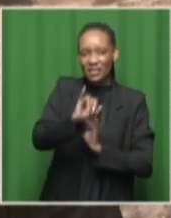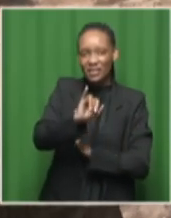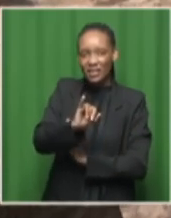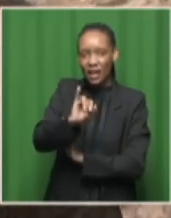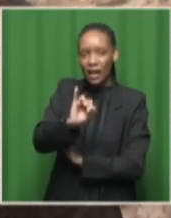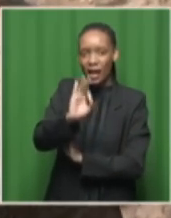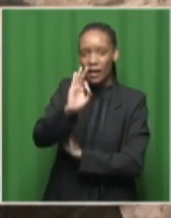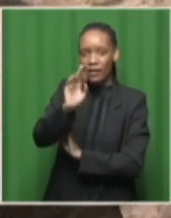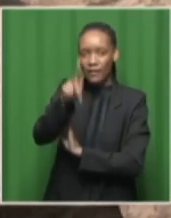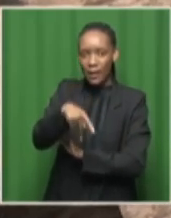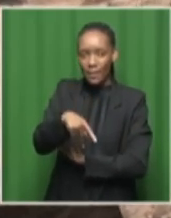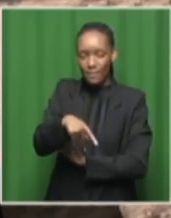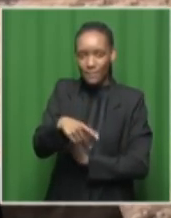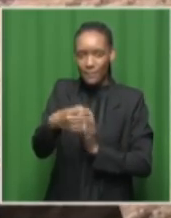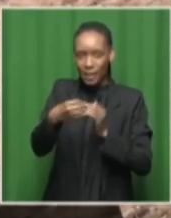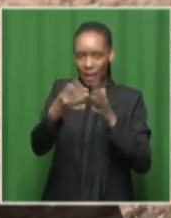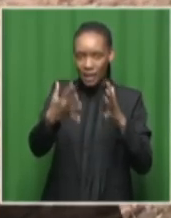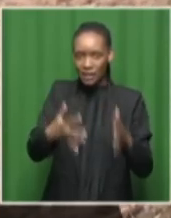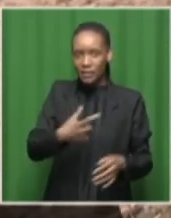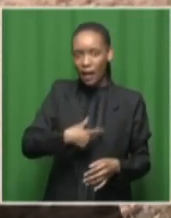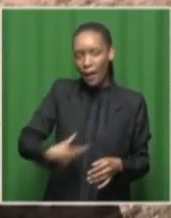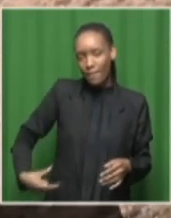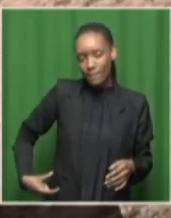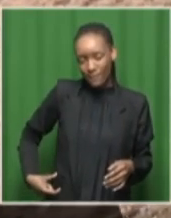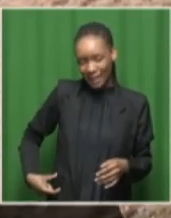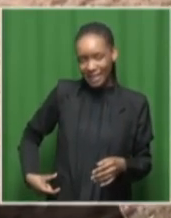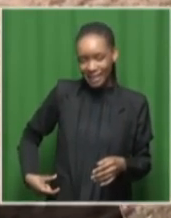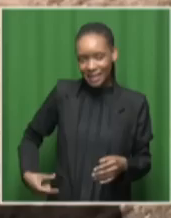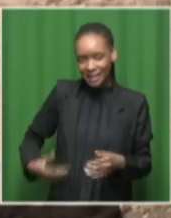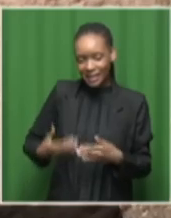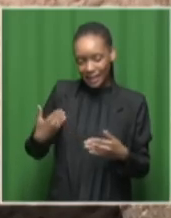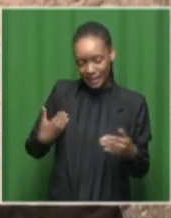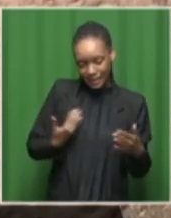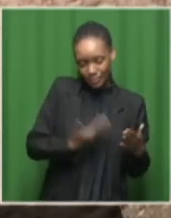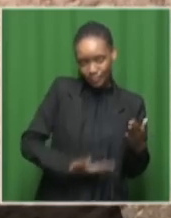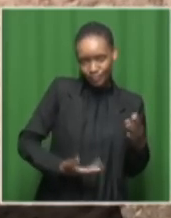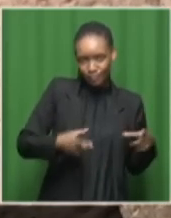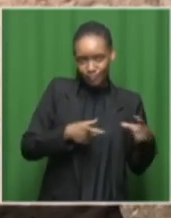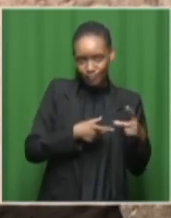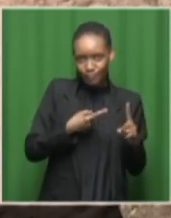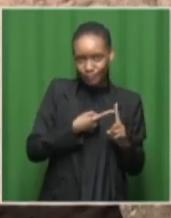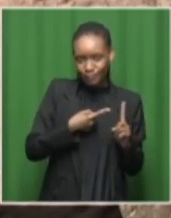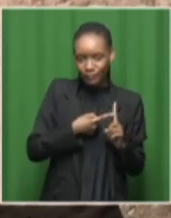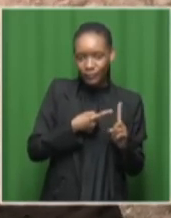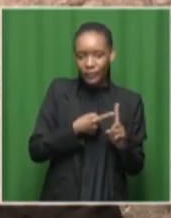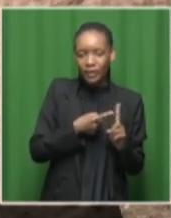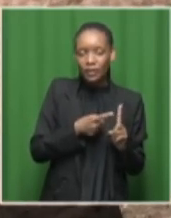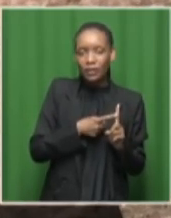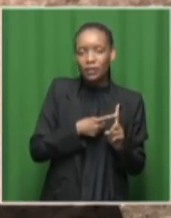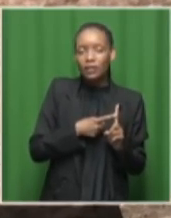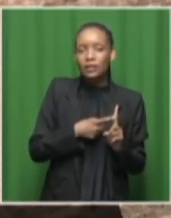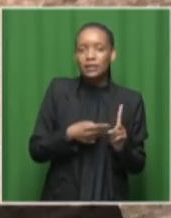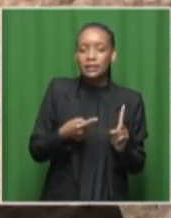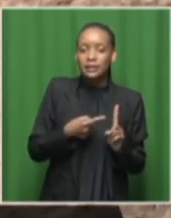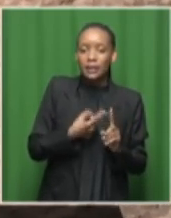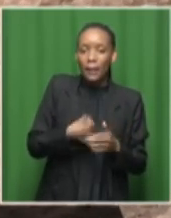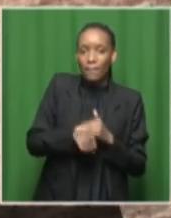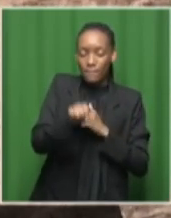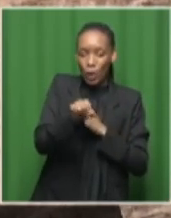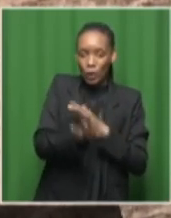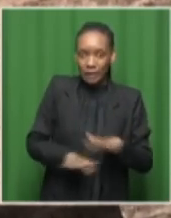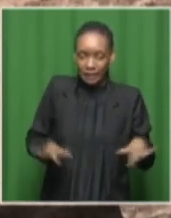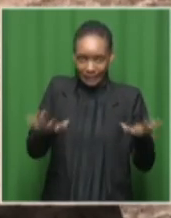or President Emeritus Inkosi Mangosuthu Buthelezi. This is where he was born, right